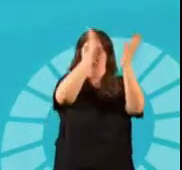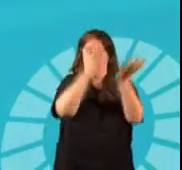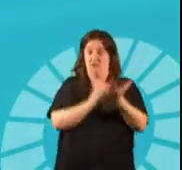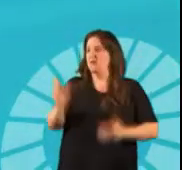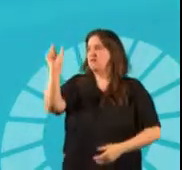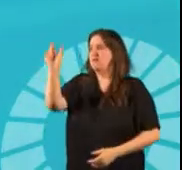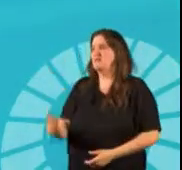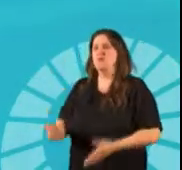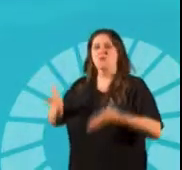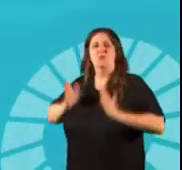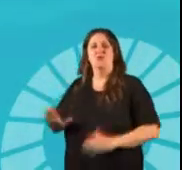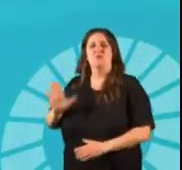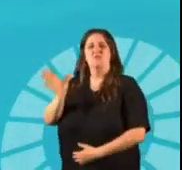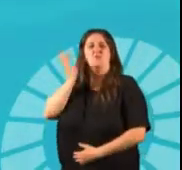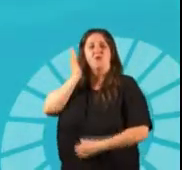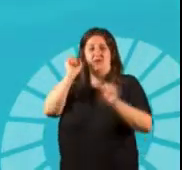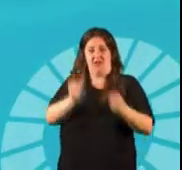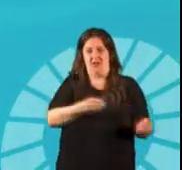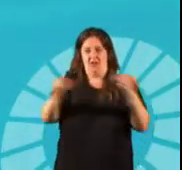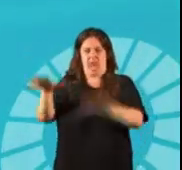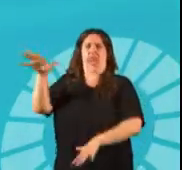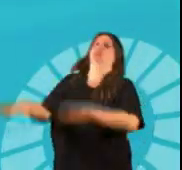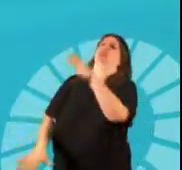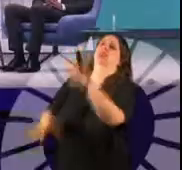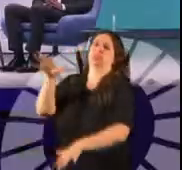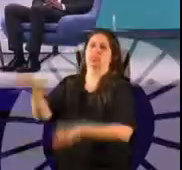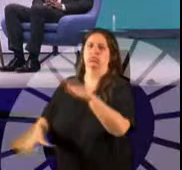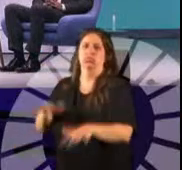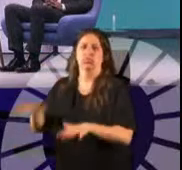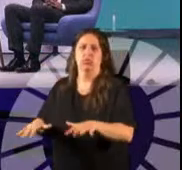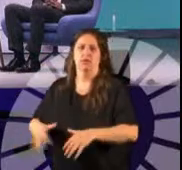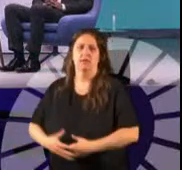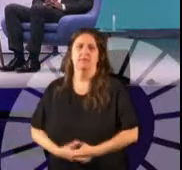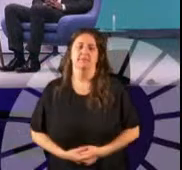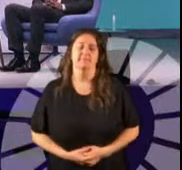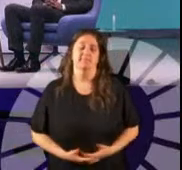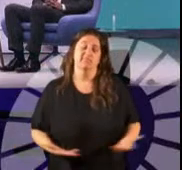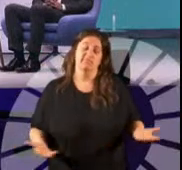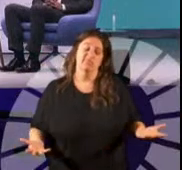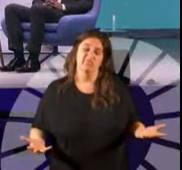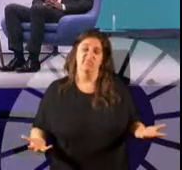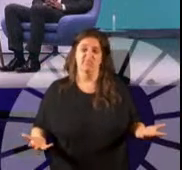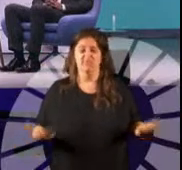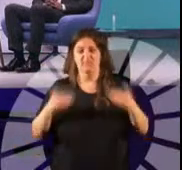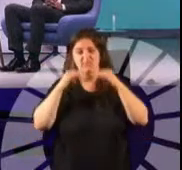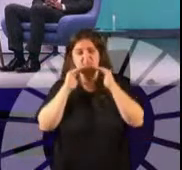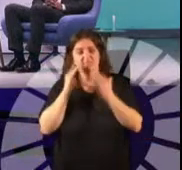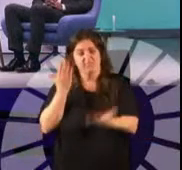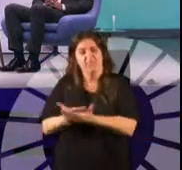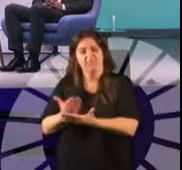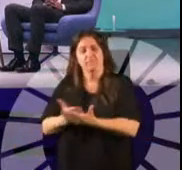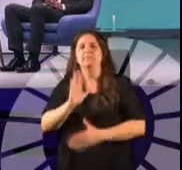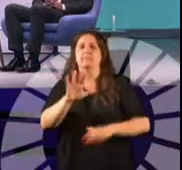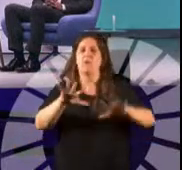particular stage, and very clearly with different reasons